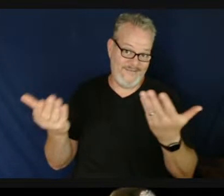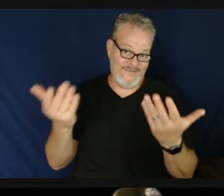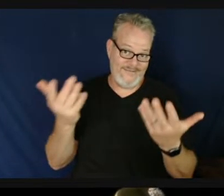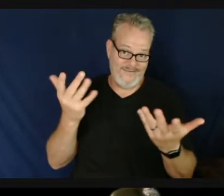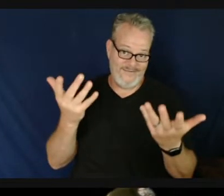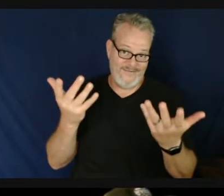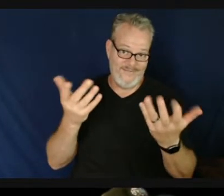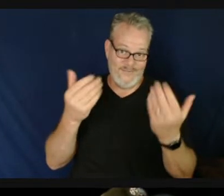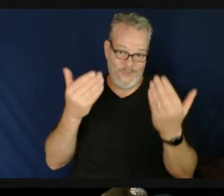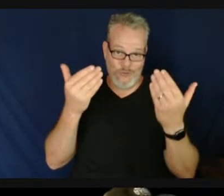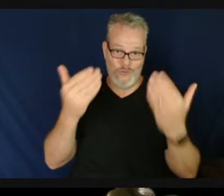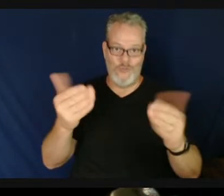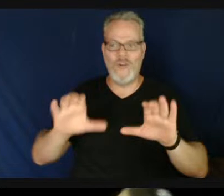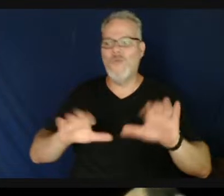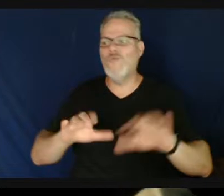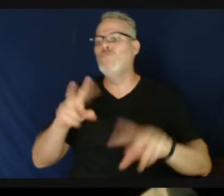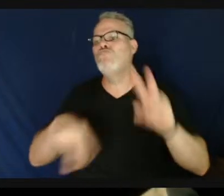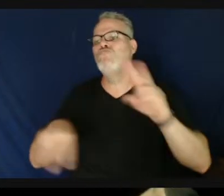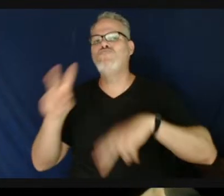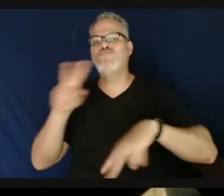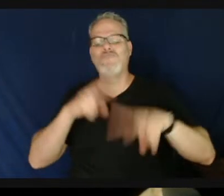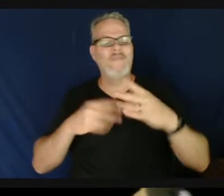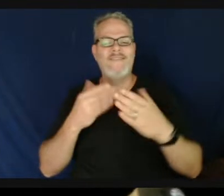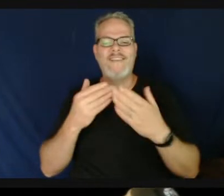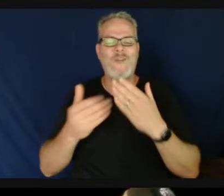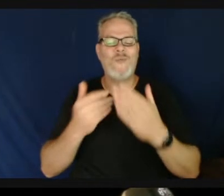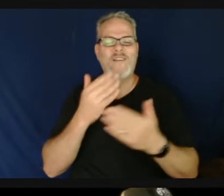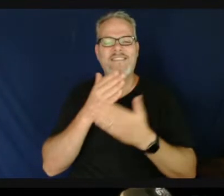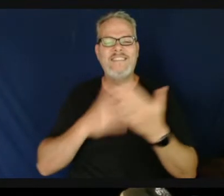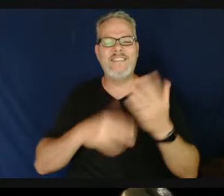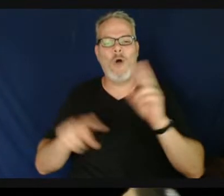you can go do your field research there. So anyways, we'll do some observations on